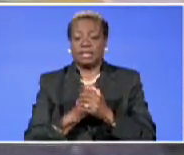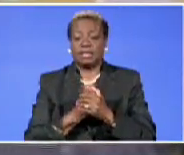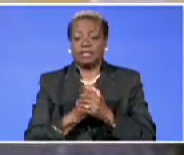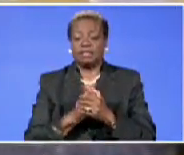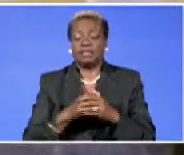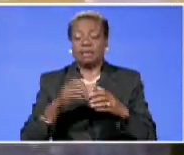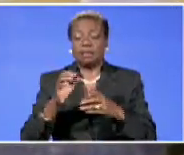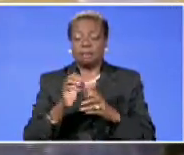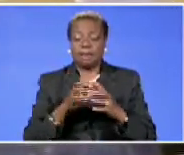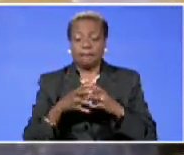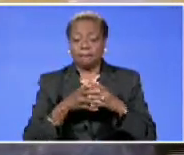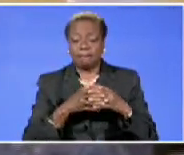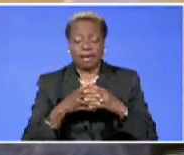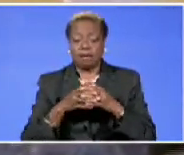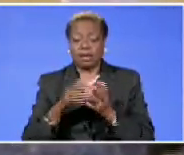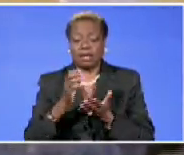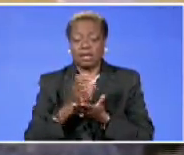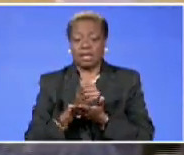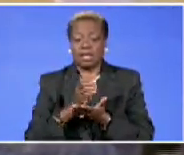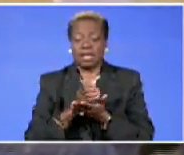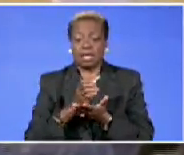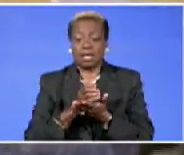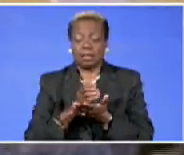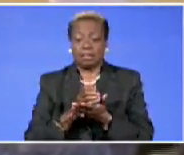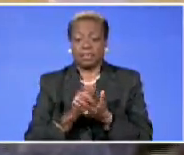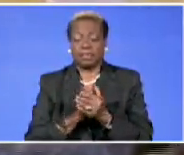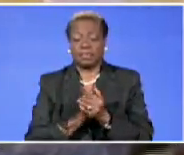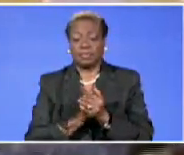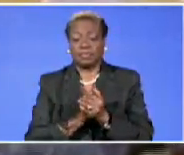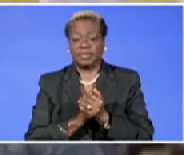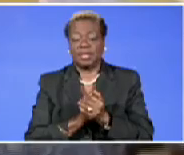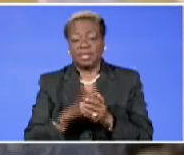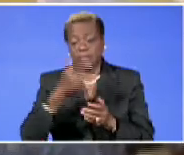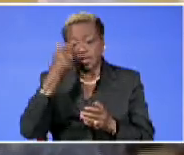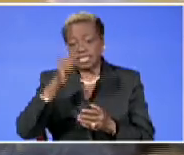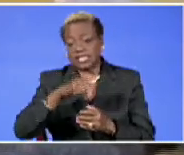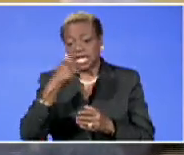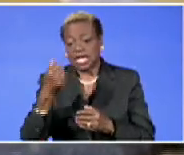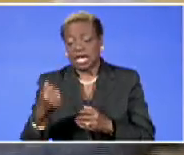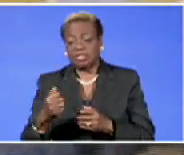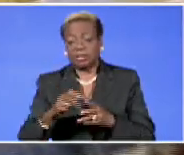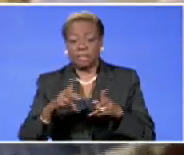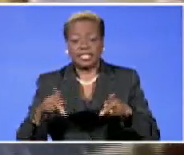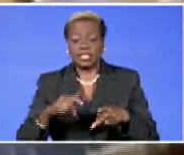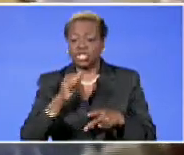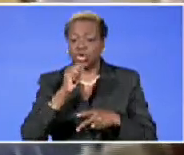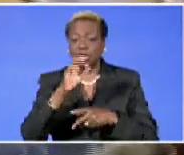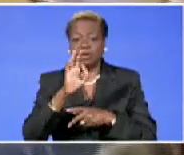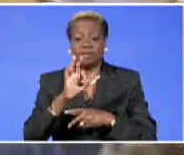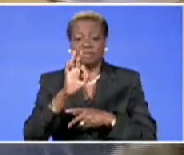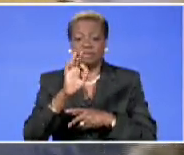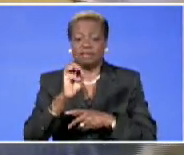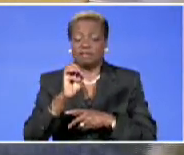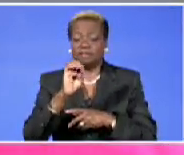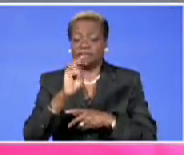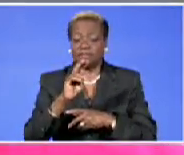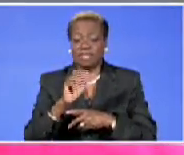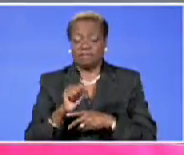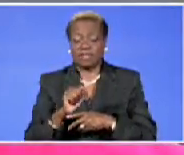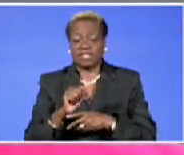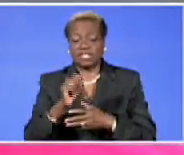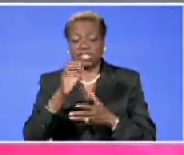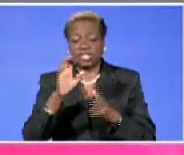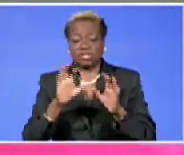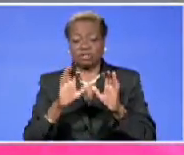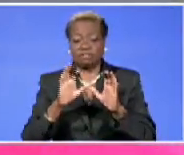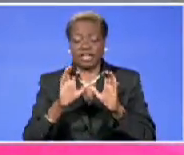other facilities in the capital are not FIBA certified, which is a disadvantage for our men's national basketball team. Right now